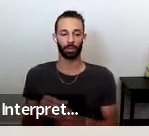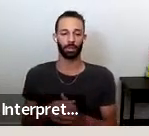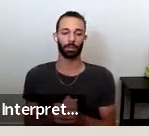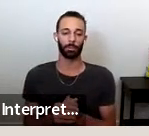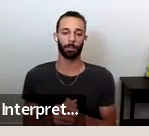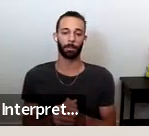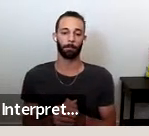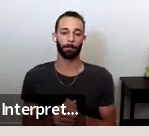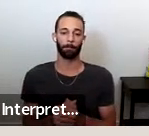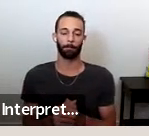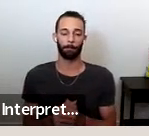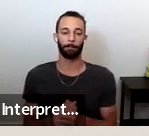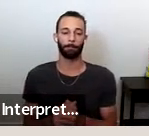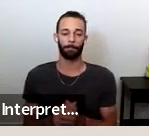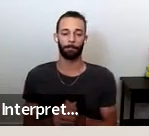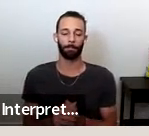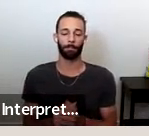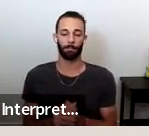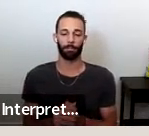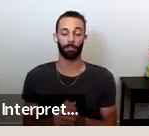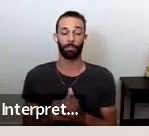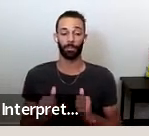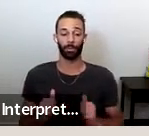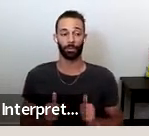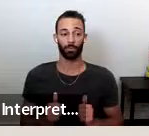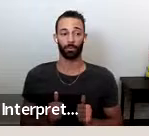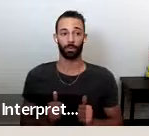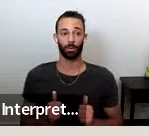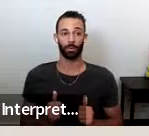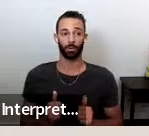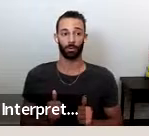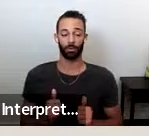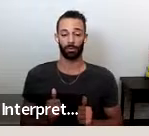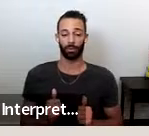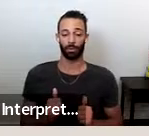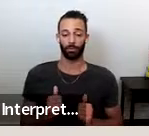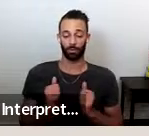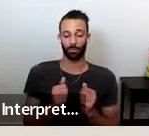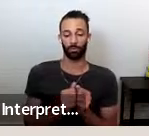We uplift the original indigenous peoples of this land